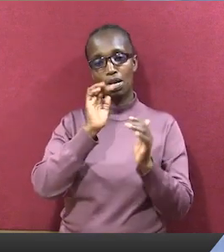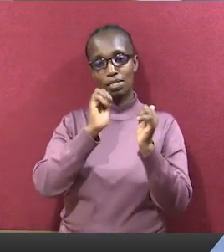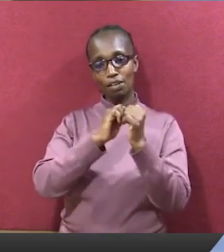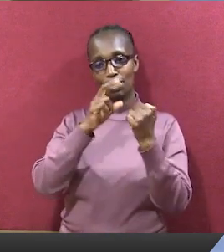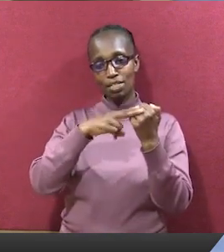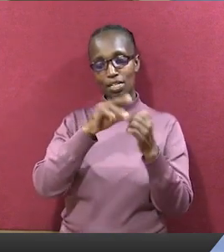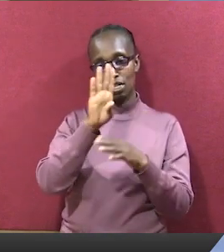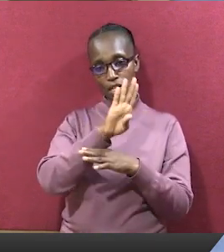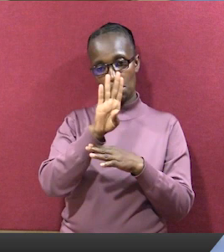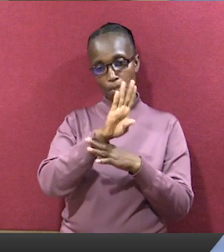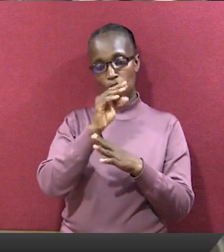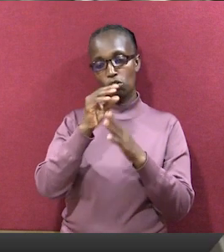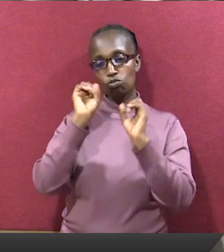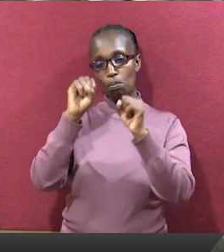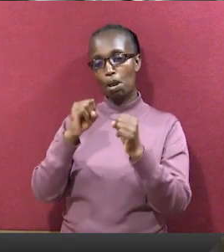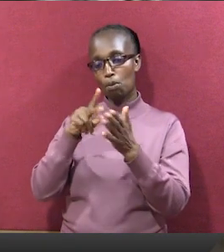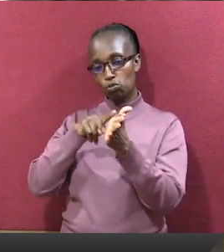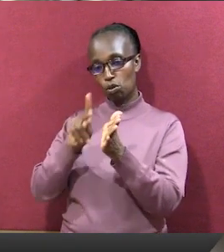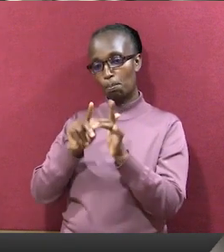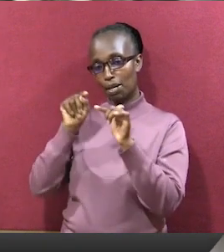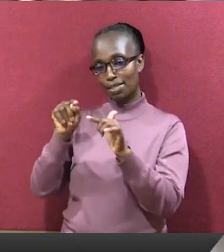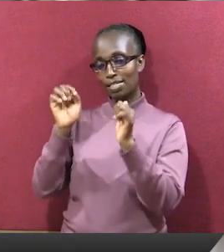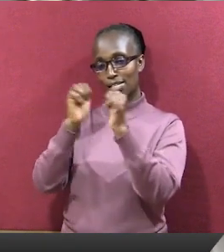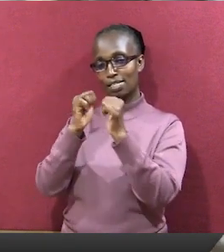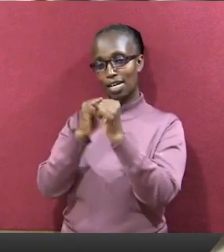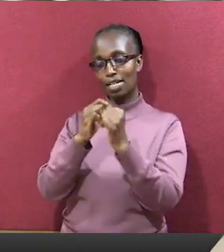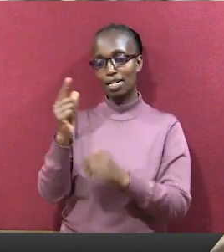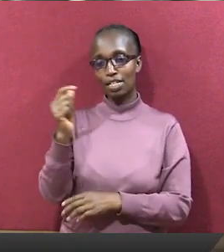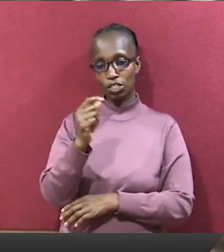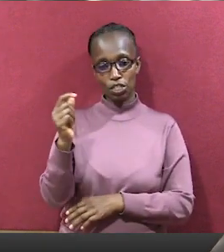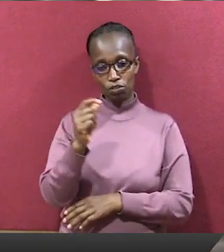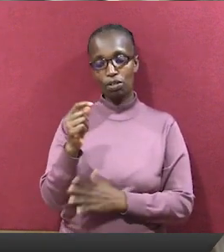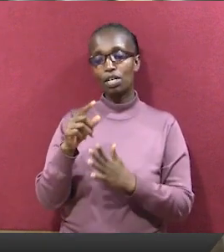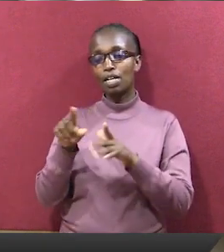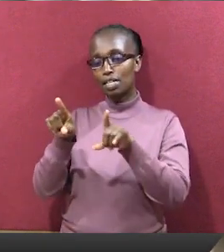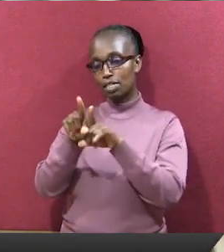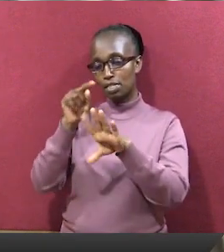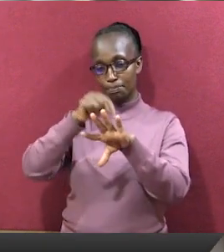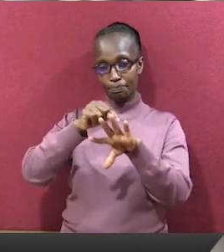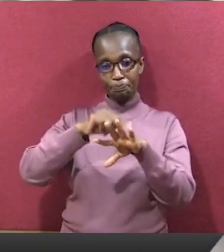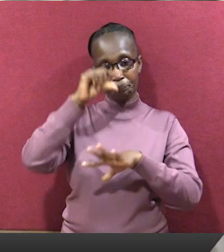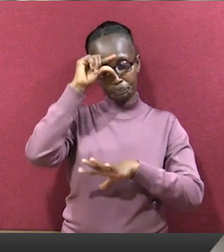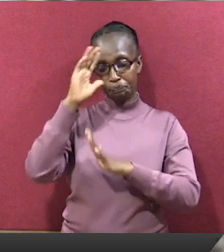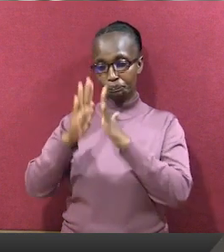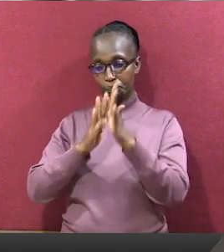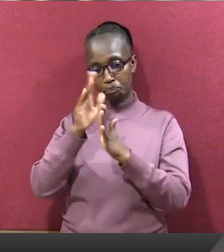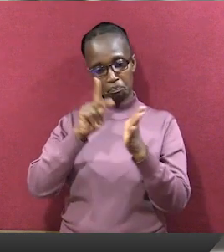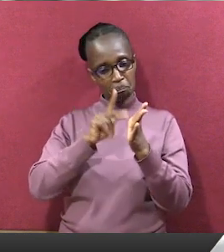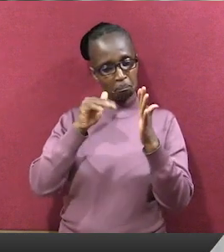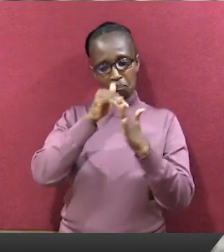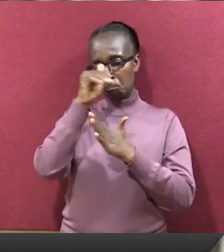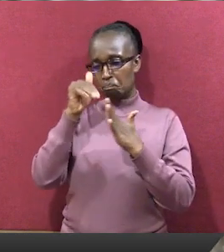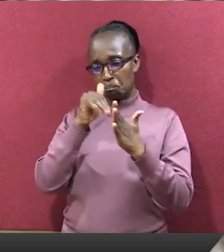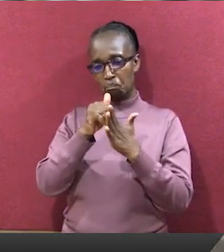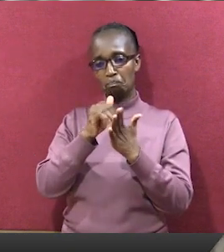700 ili kukidhi mahitaji ya bajeti hii ya trilioni 3.6. Serikali pia